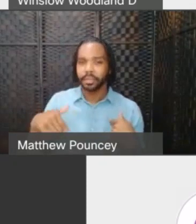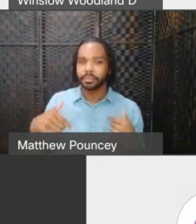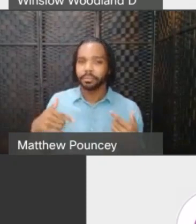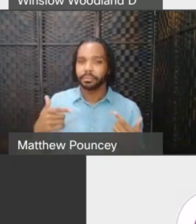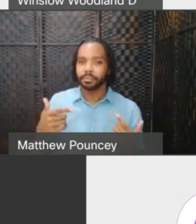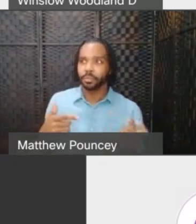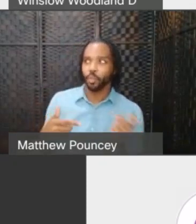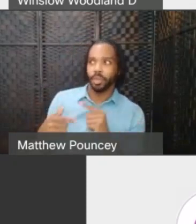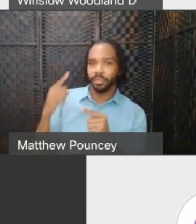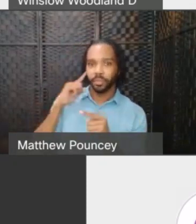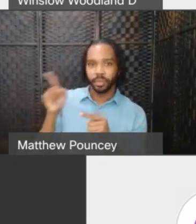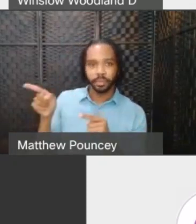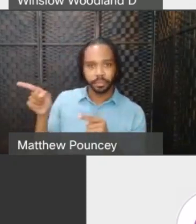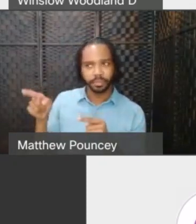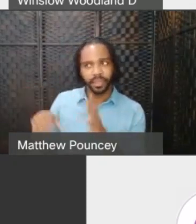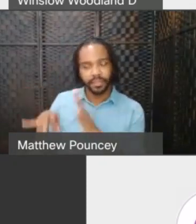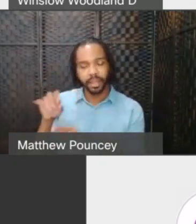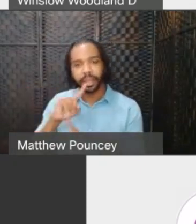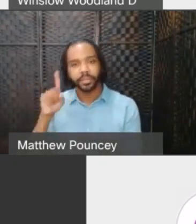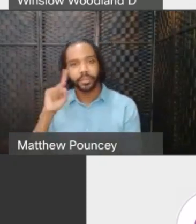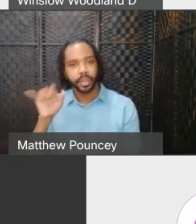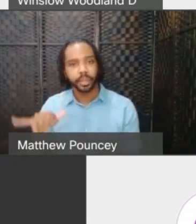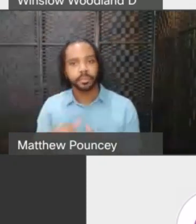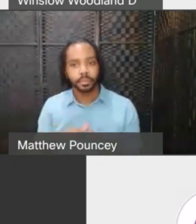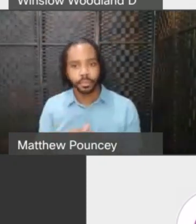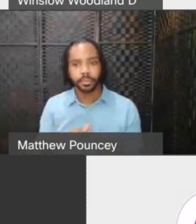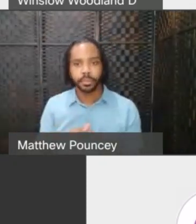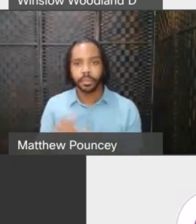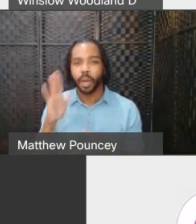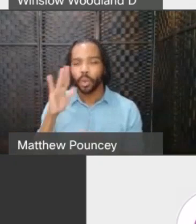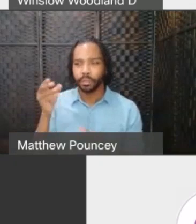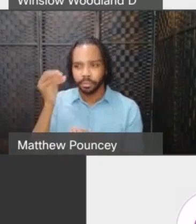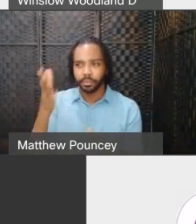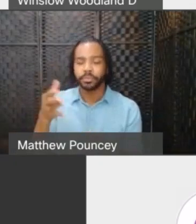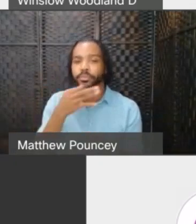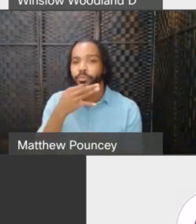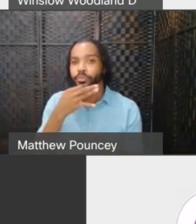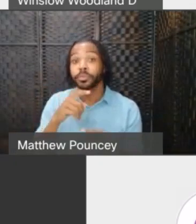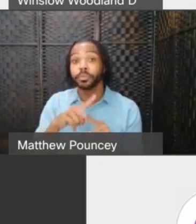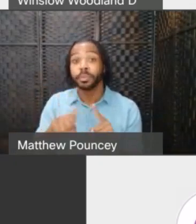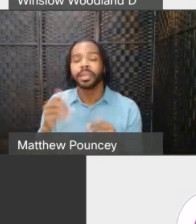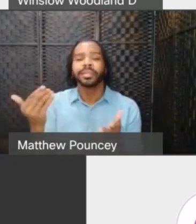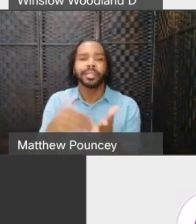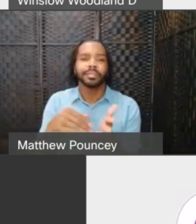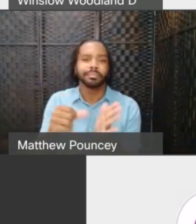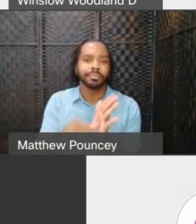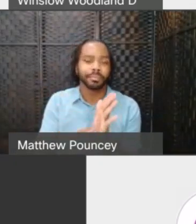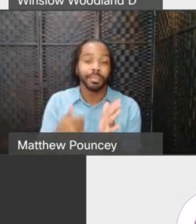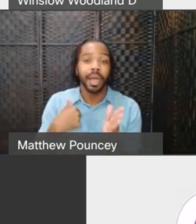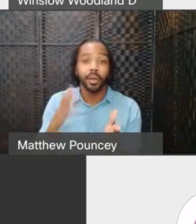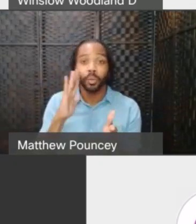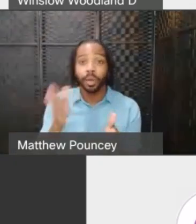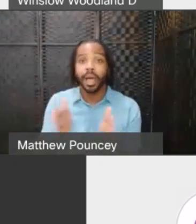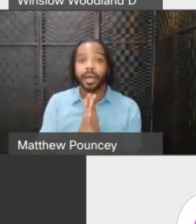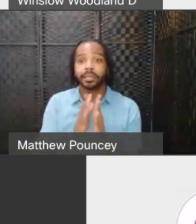a question that I need to find an answer for. You will get back to you with an answer. But once again, I will ask people